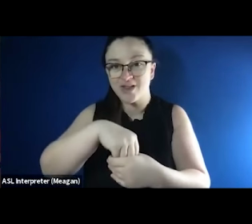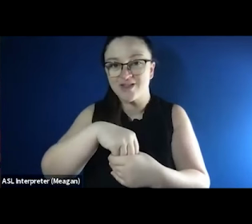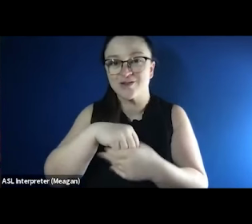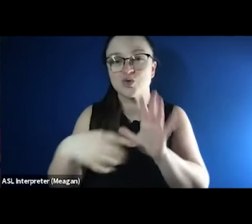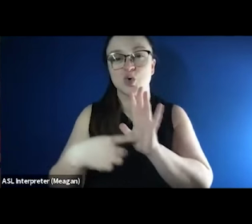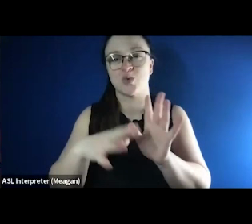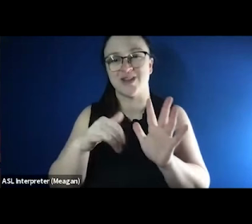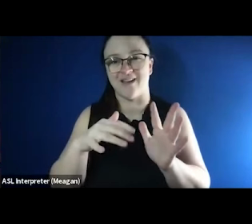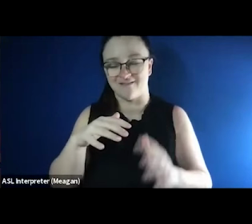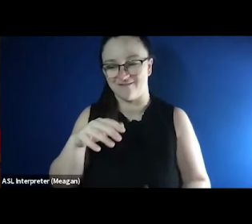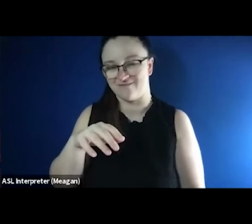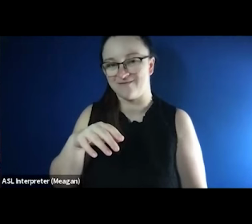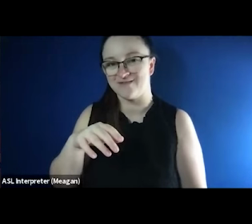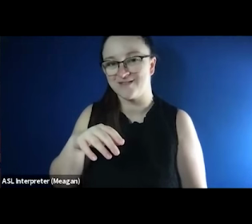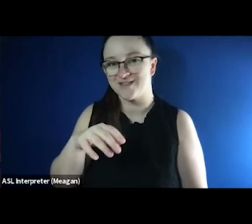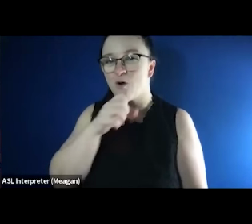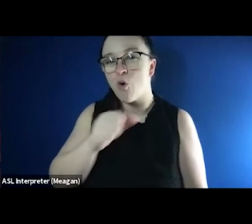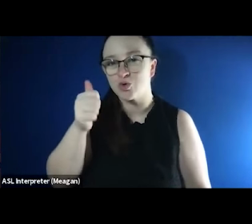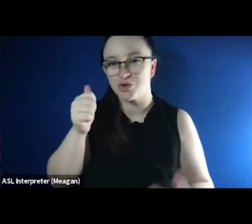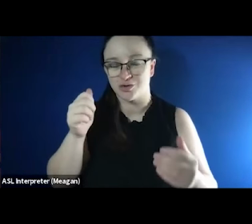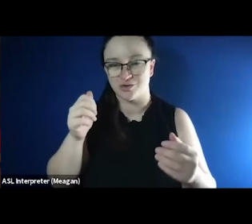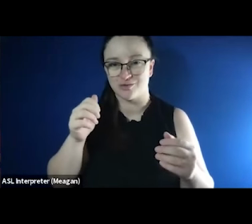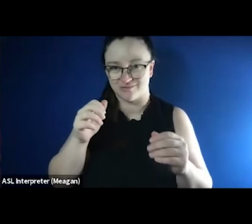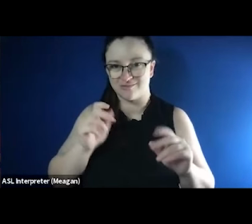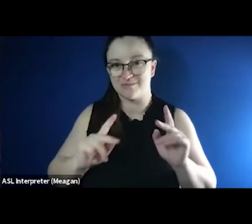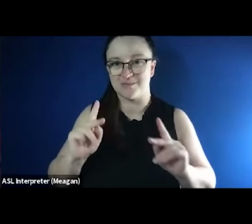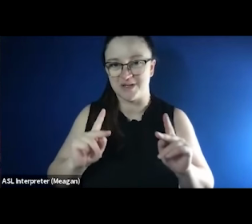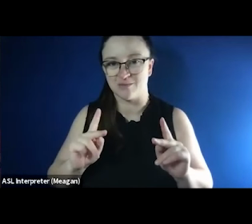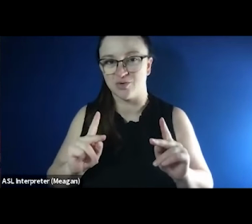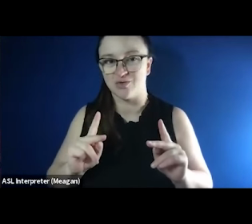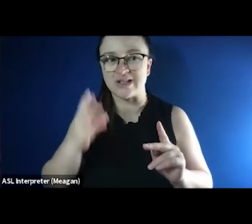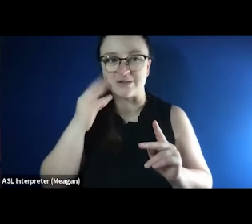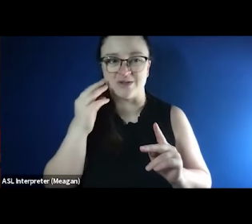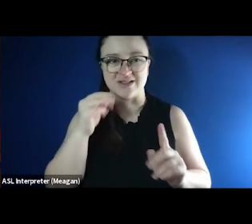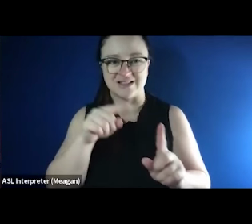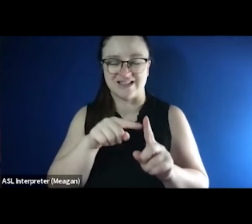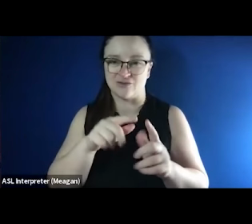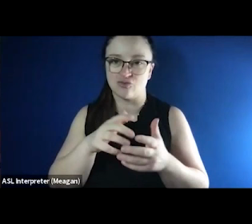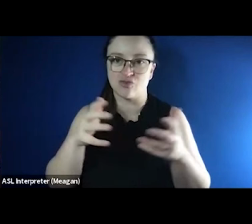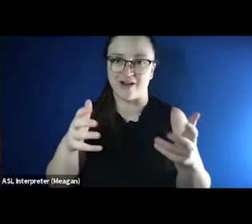population is certainly parallel to that of other groups, but distinctly challenging.